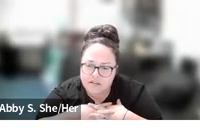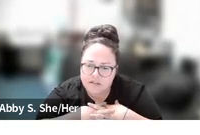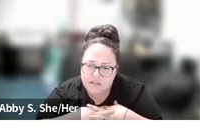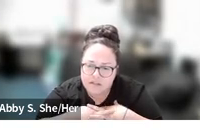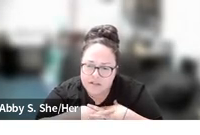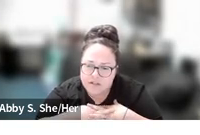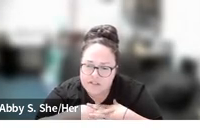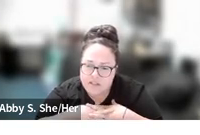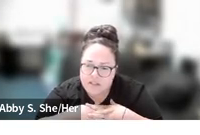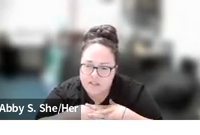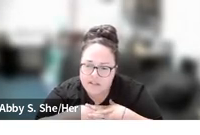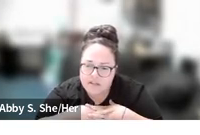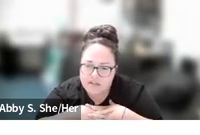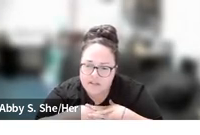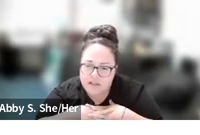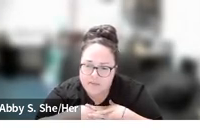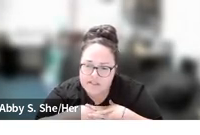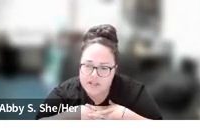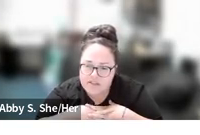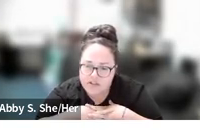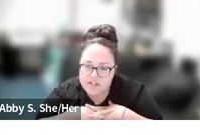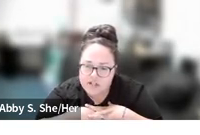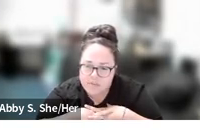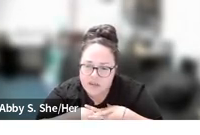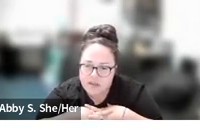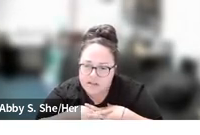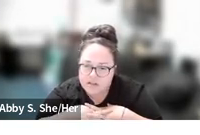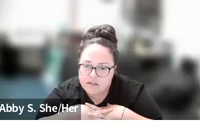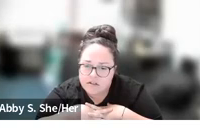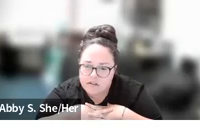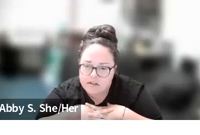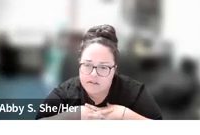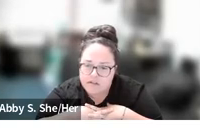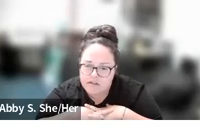And looks like in the comments, ninth generation iPad.